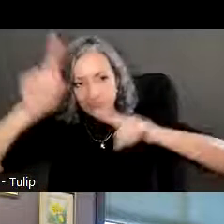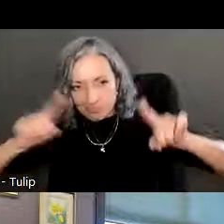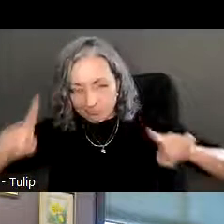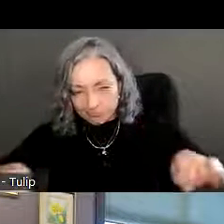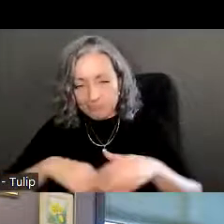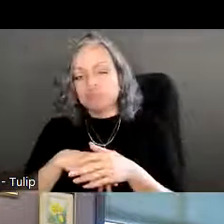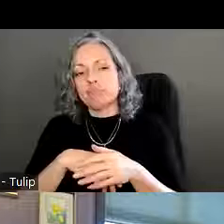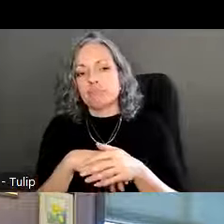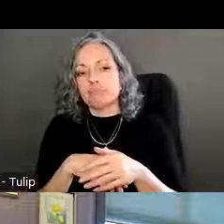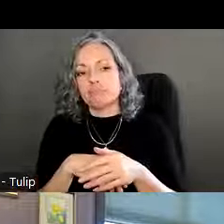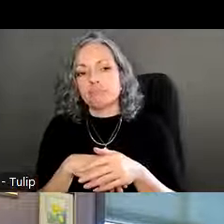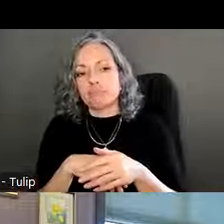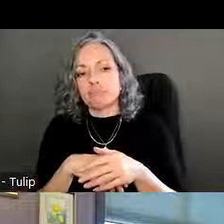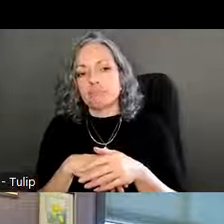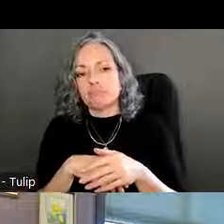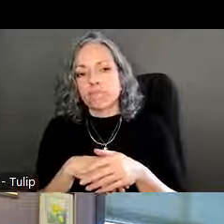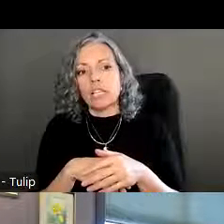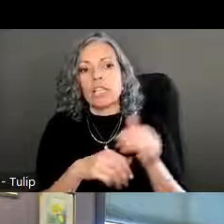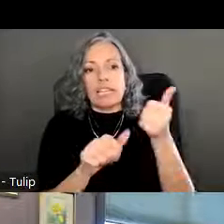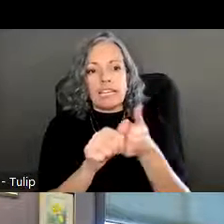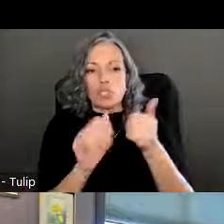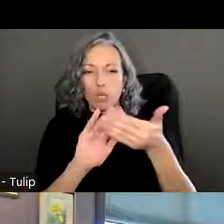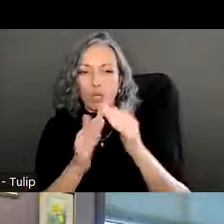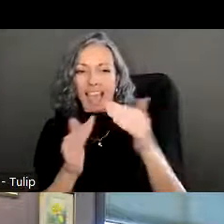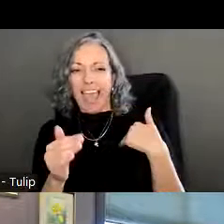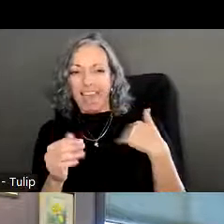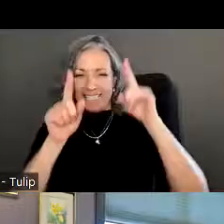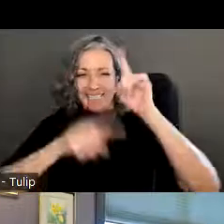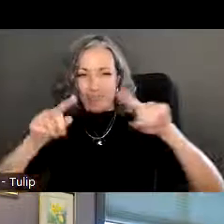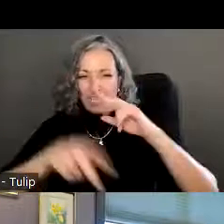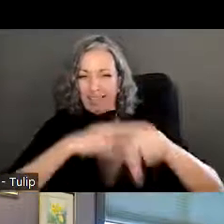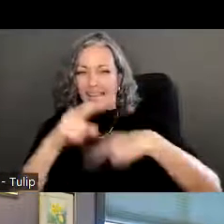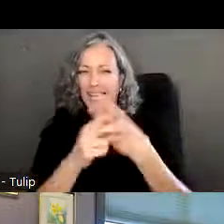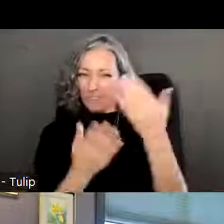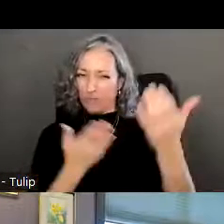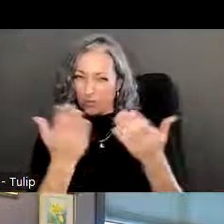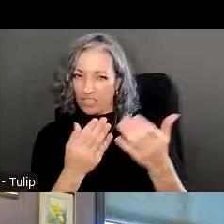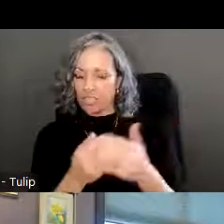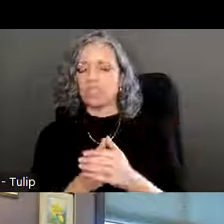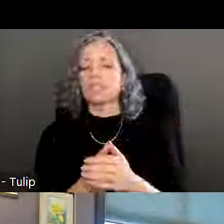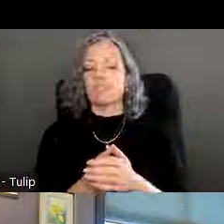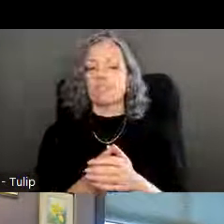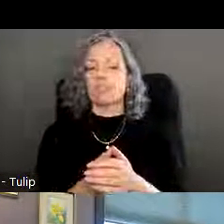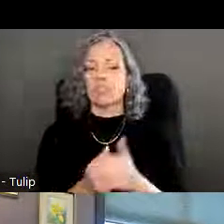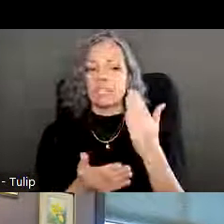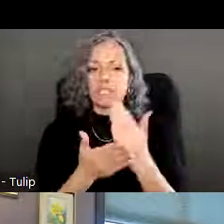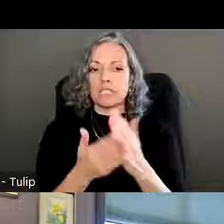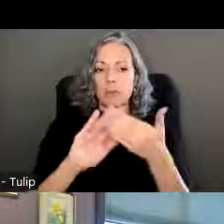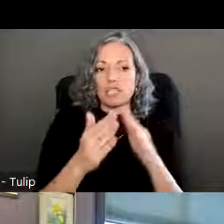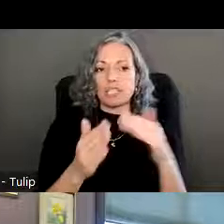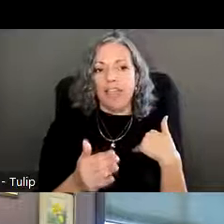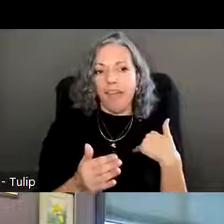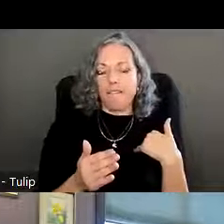and what communities have in terms of adult day services also varies greatly. Some communities have